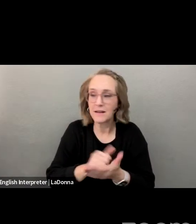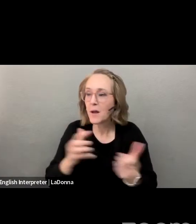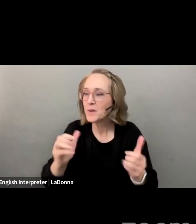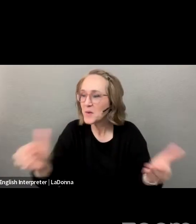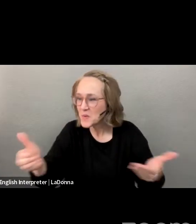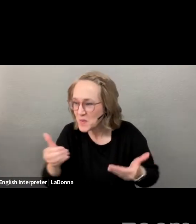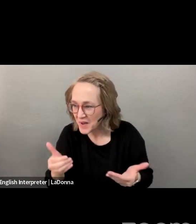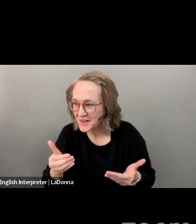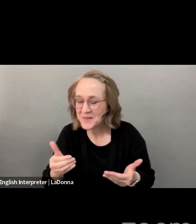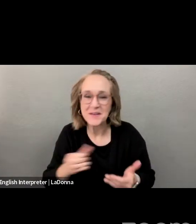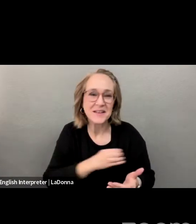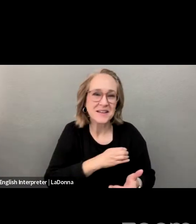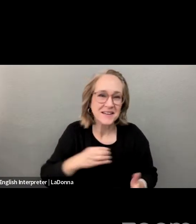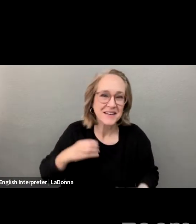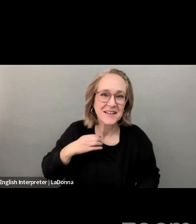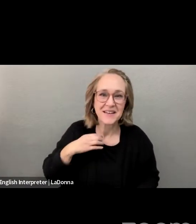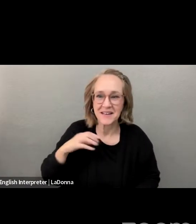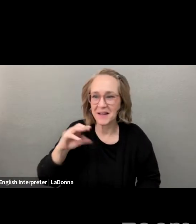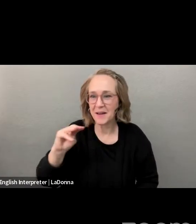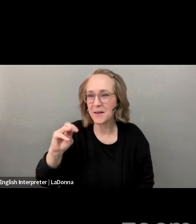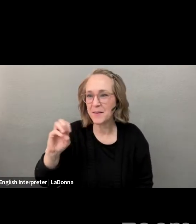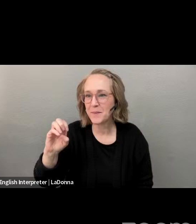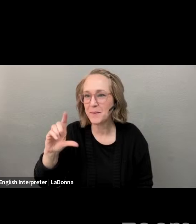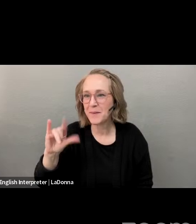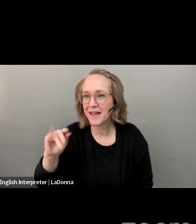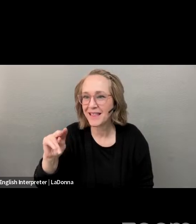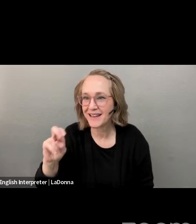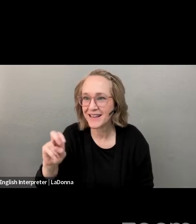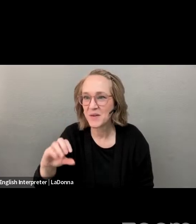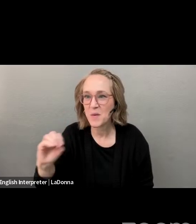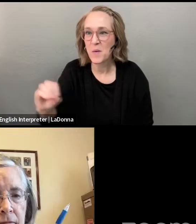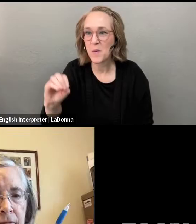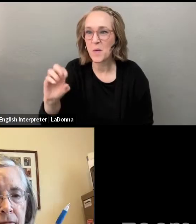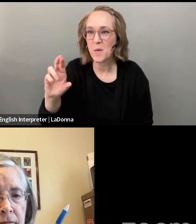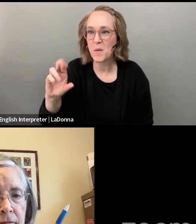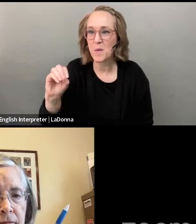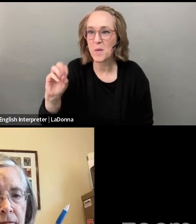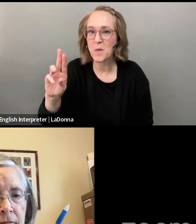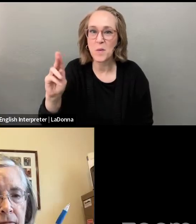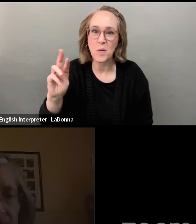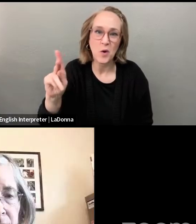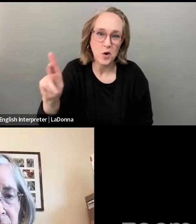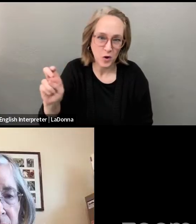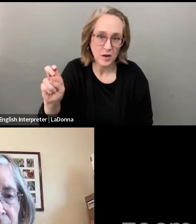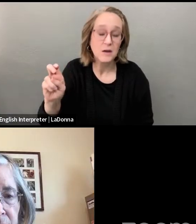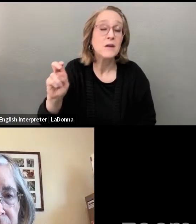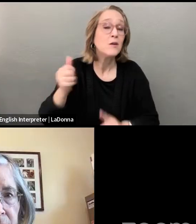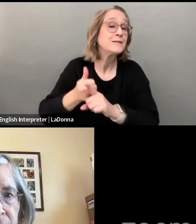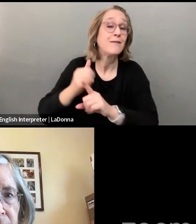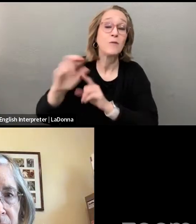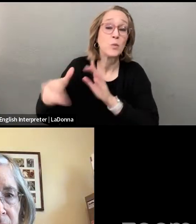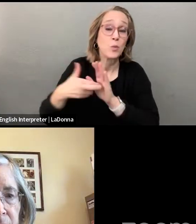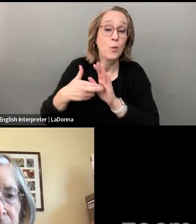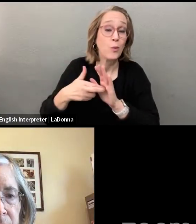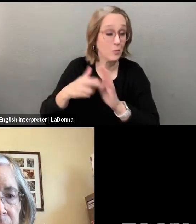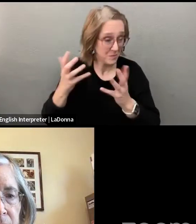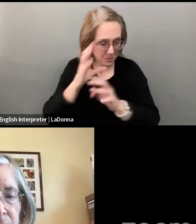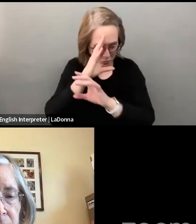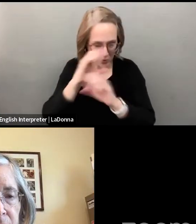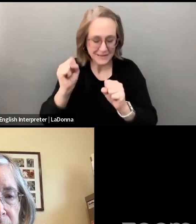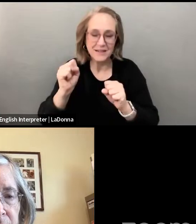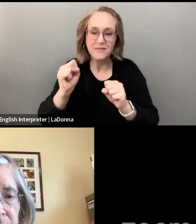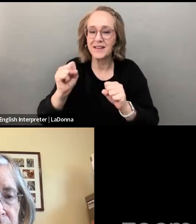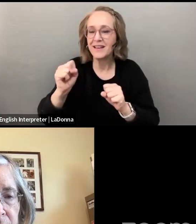welcome Commissioner Melanie O'Rourke, who is also the president of the Hearing Loss Association